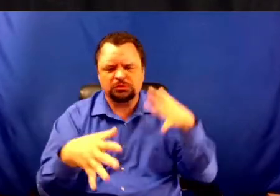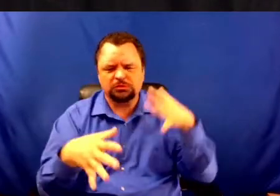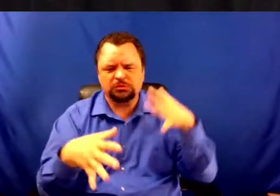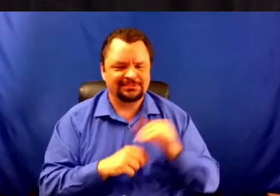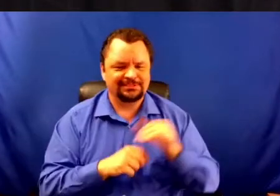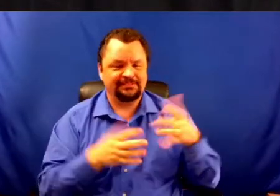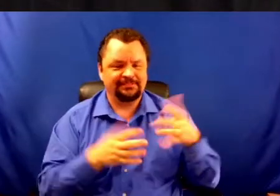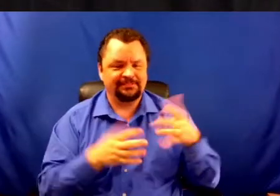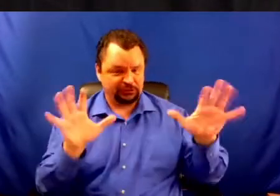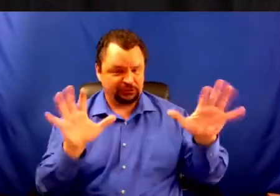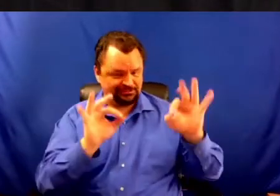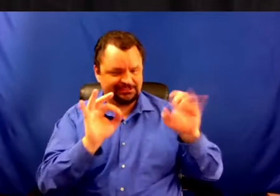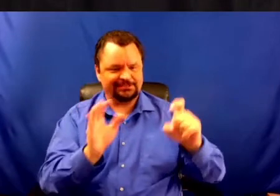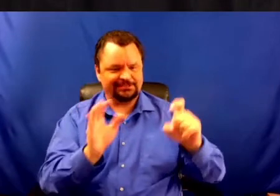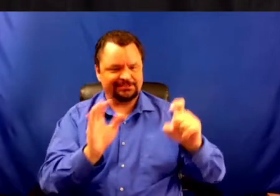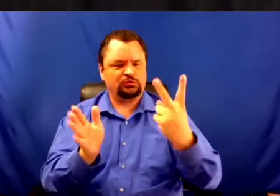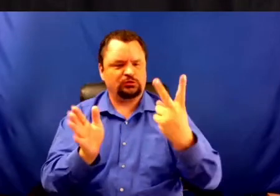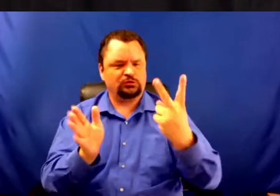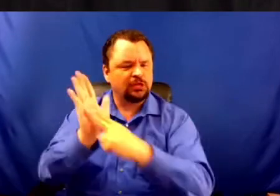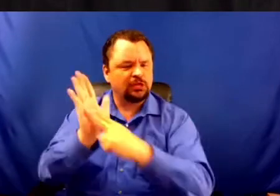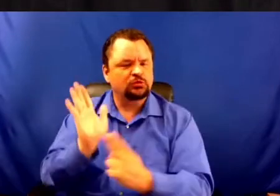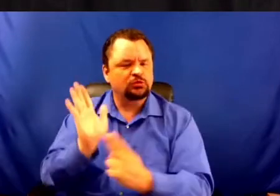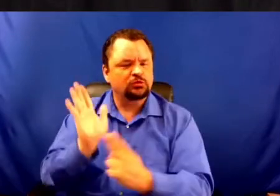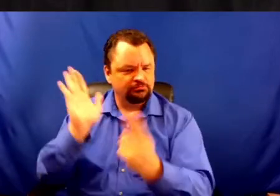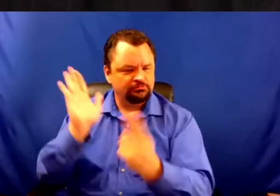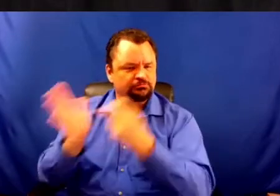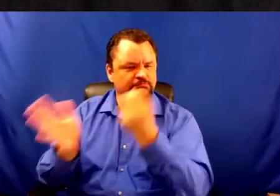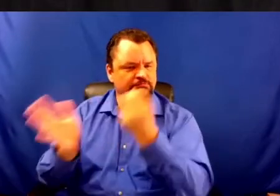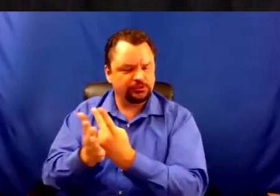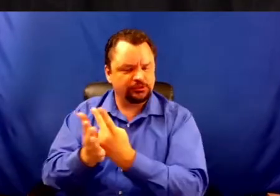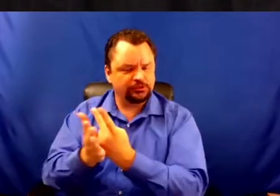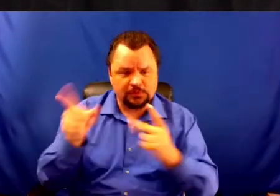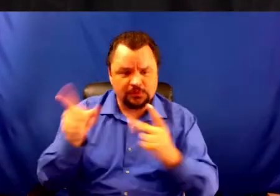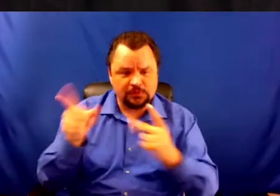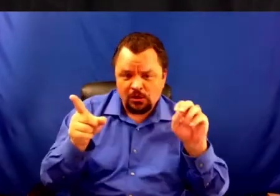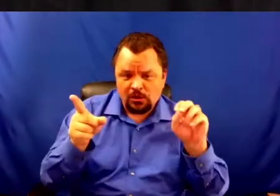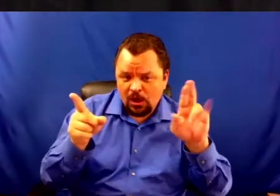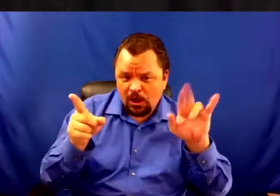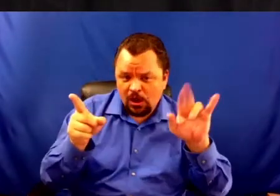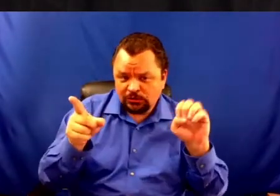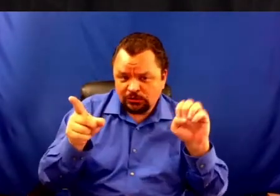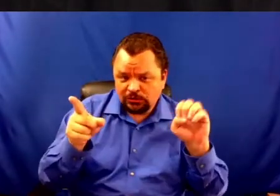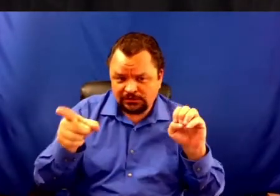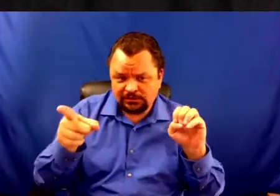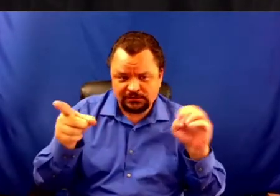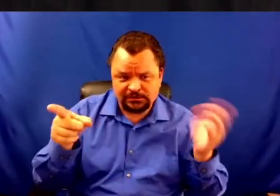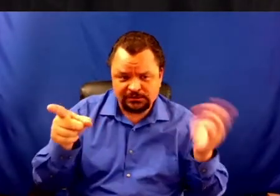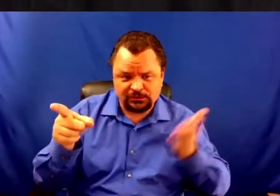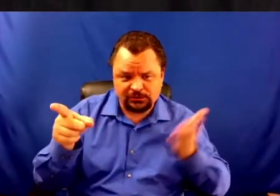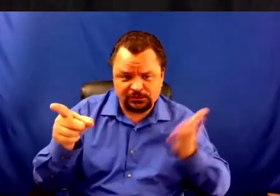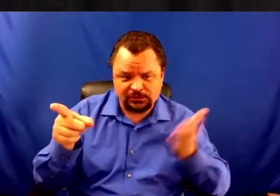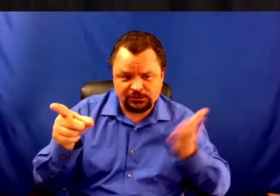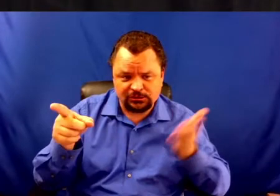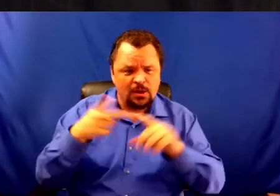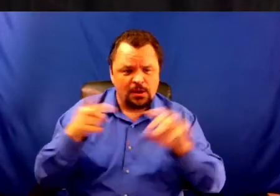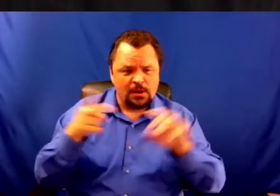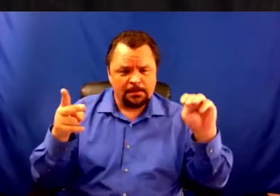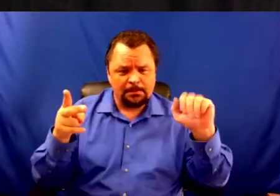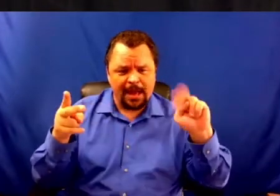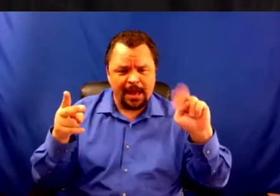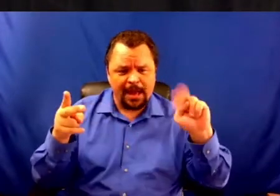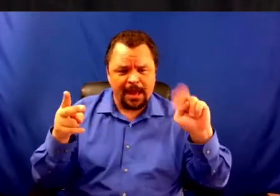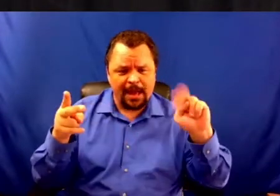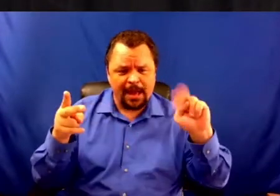contracts. So who's doing that? Is that Lori? Are you on the line, Lori, or Samantha? This is Samantha